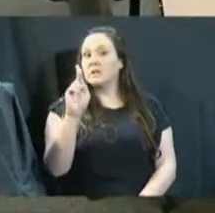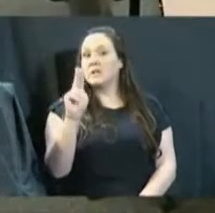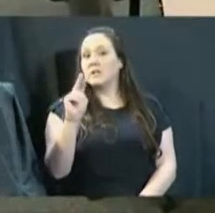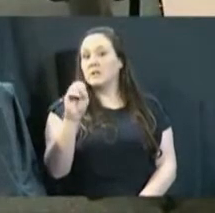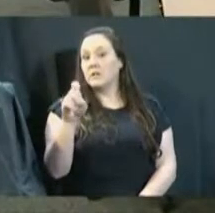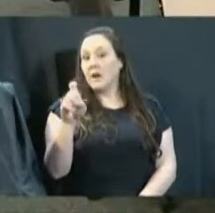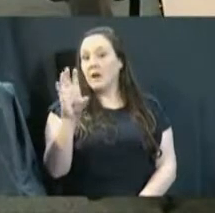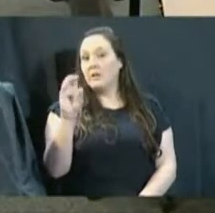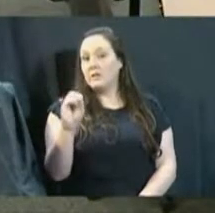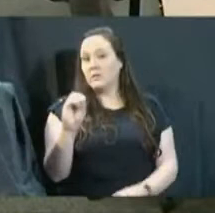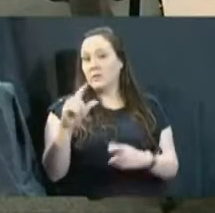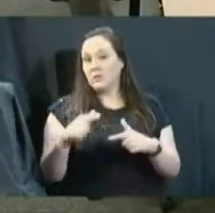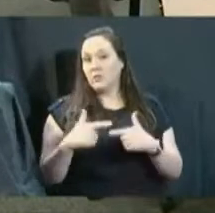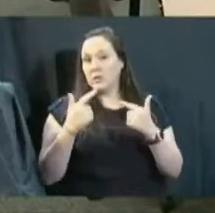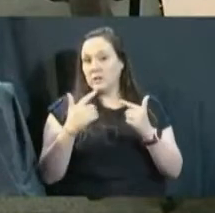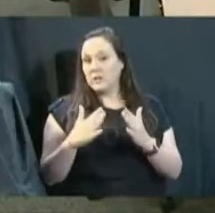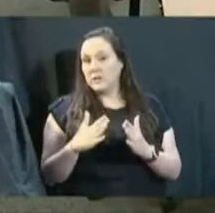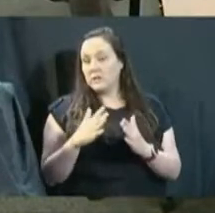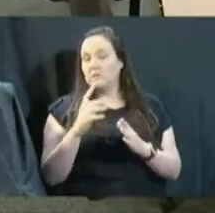yes.